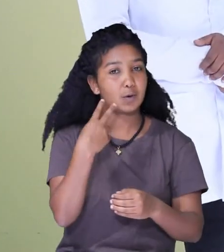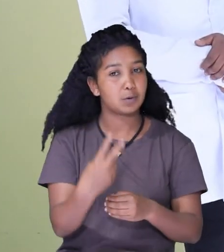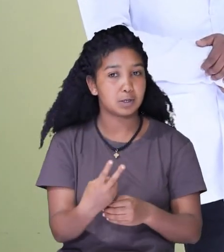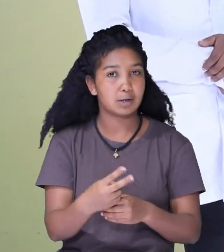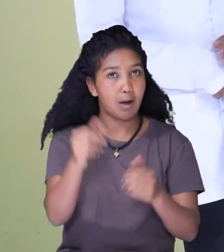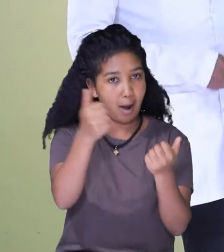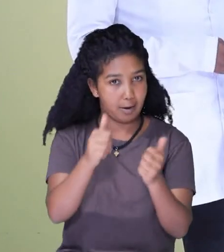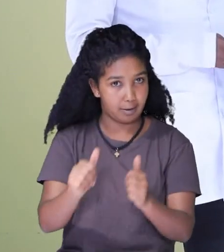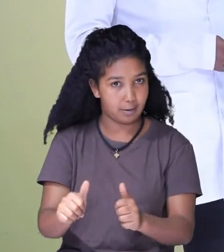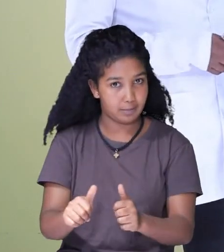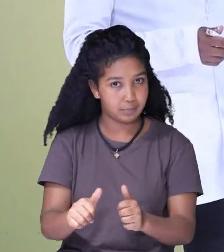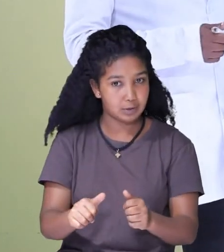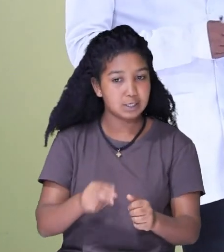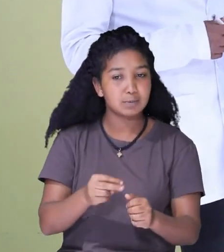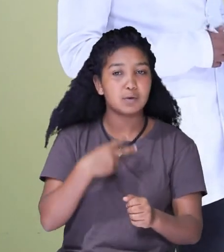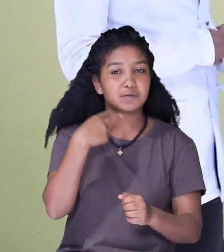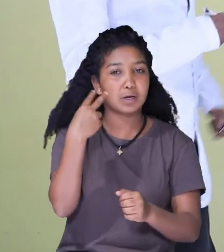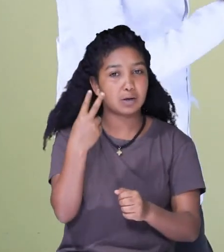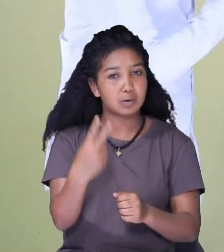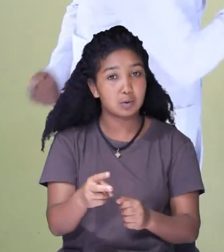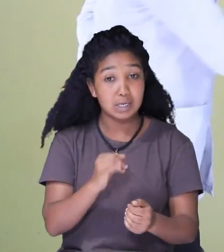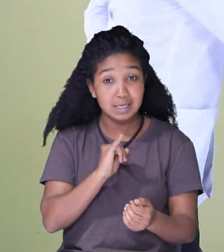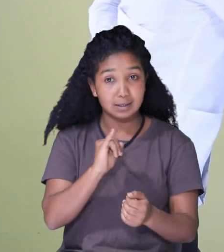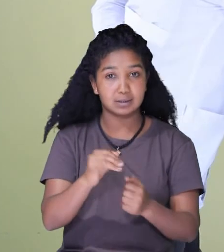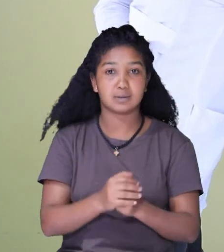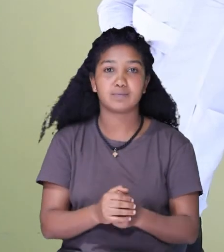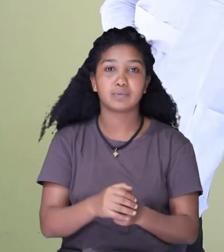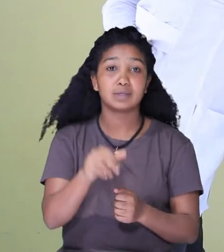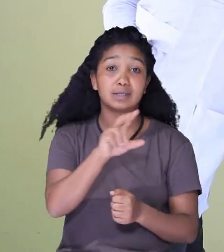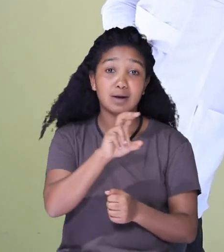in air. Speed of sound in air is